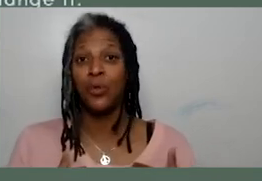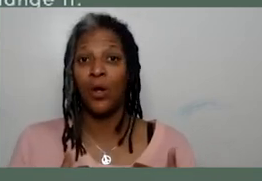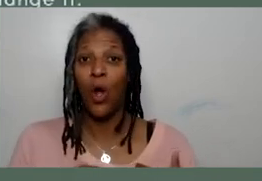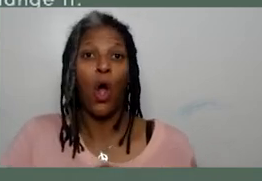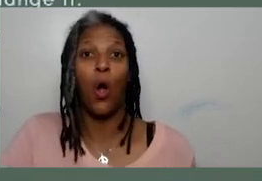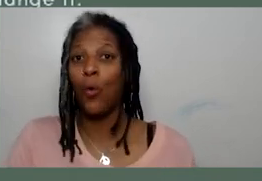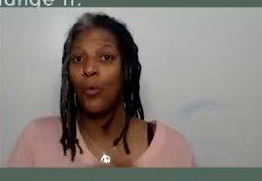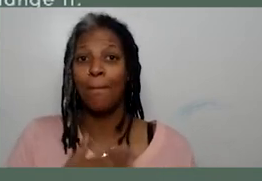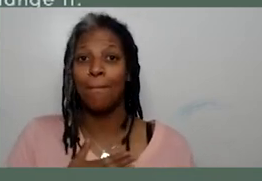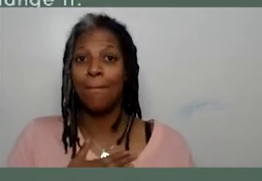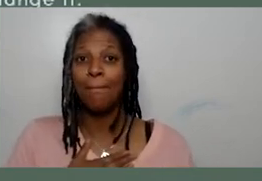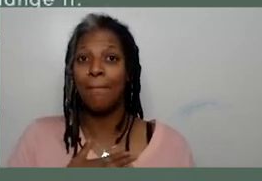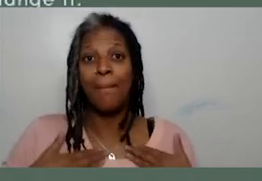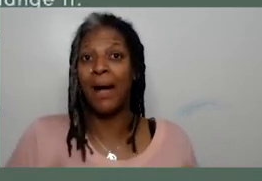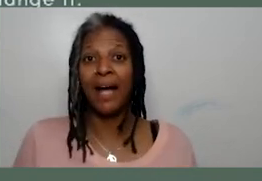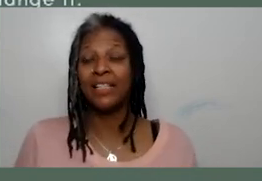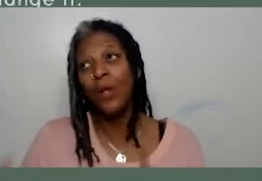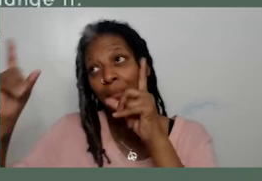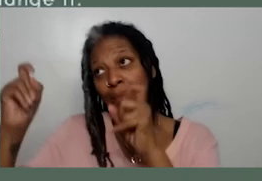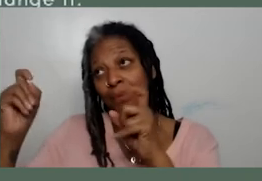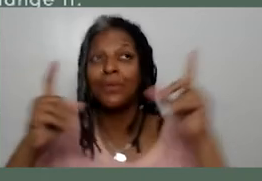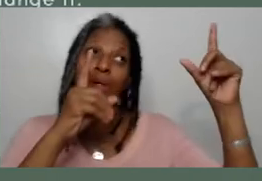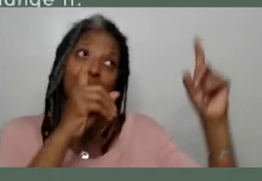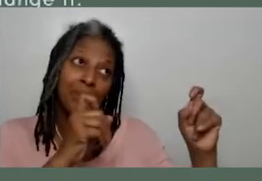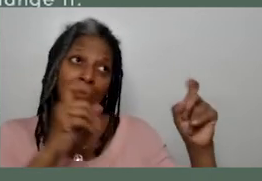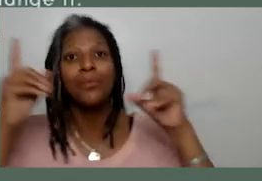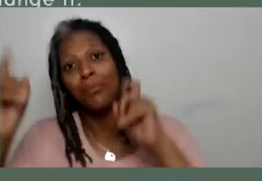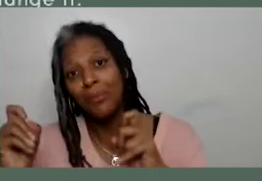cute sexy pic here and there, but in person I'm really not that way.